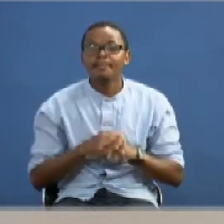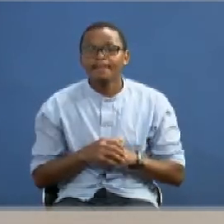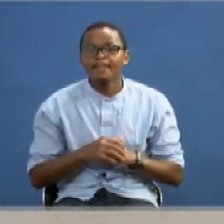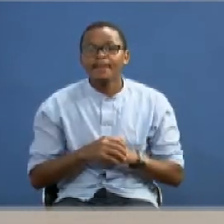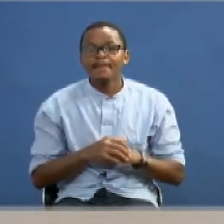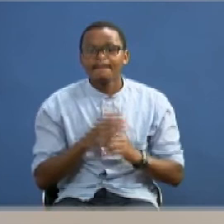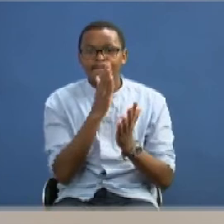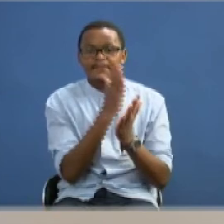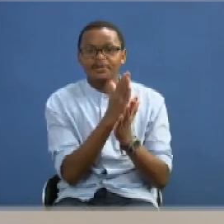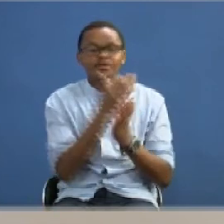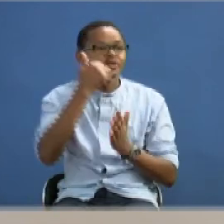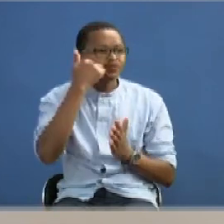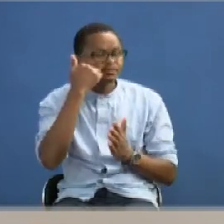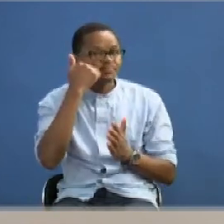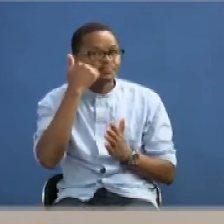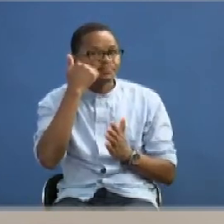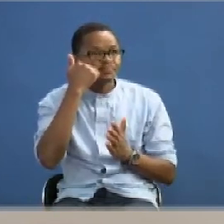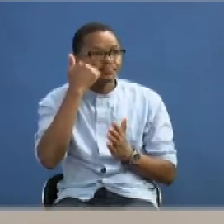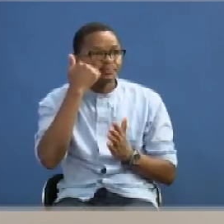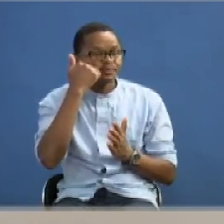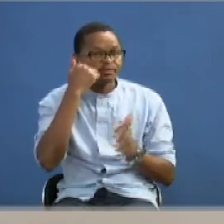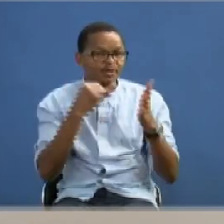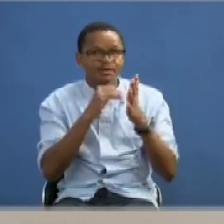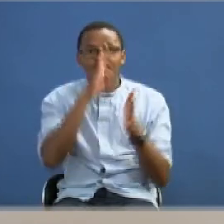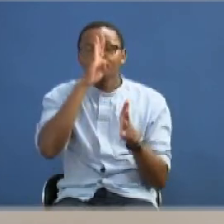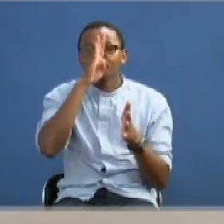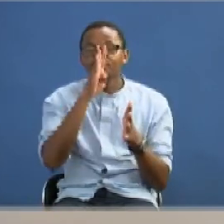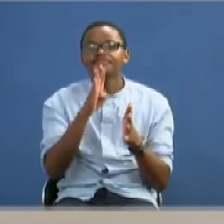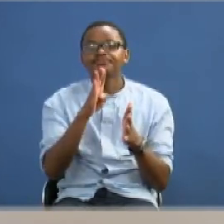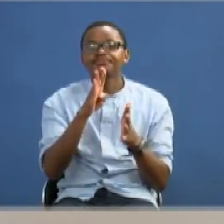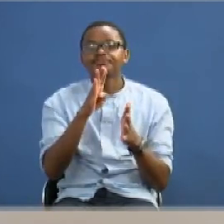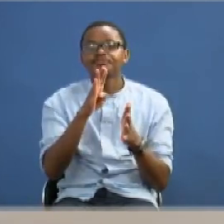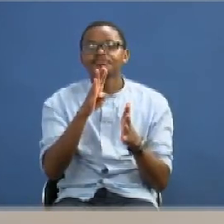and between the disease. It would be